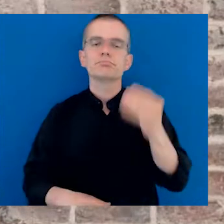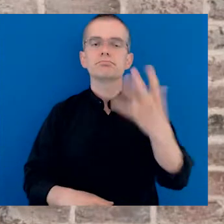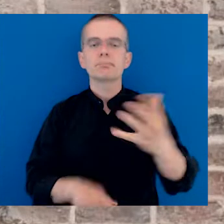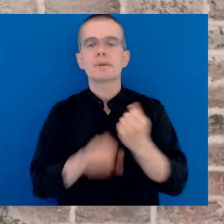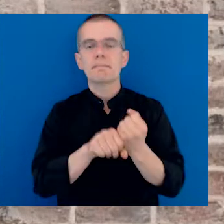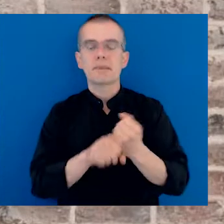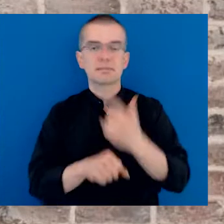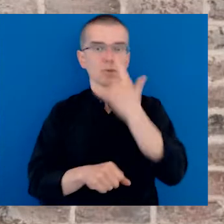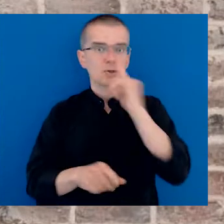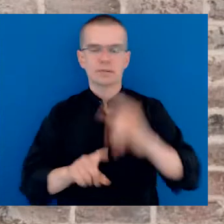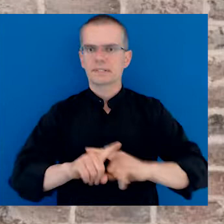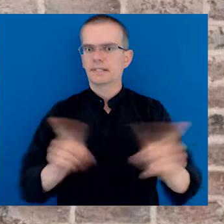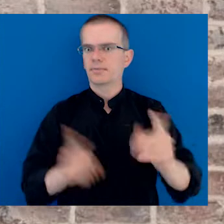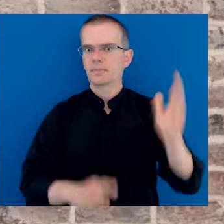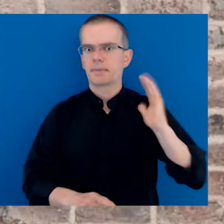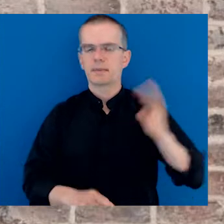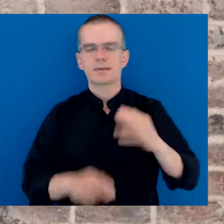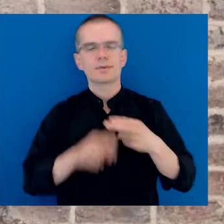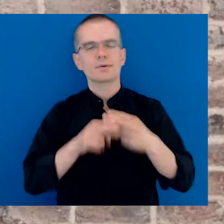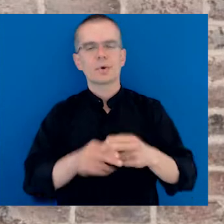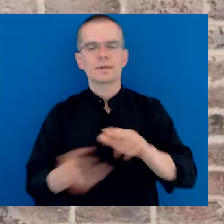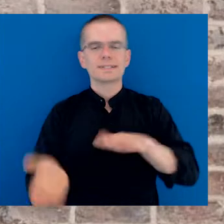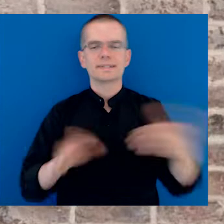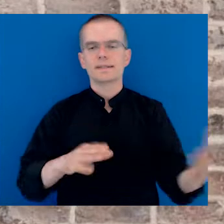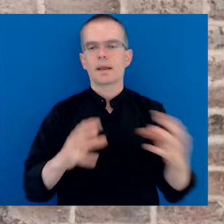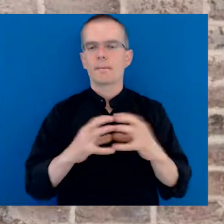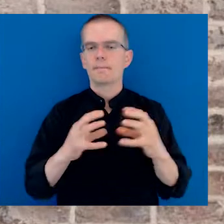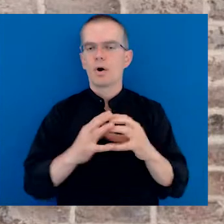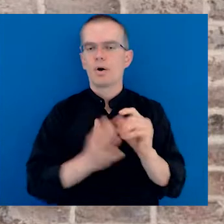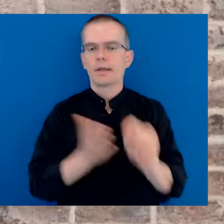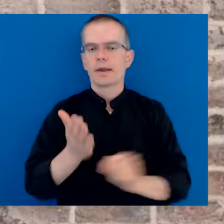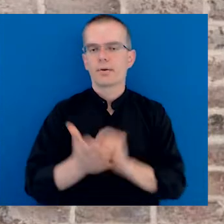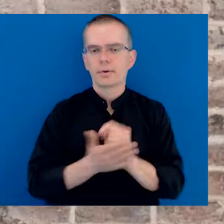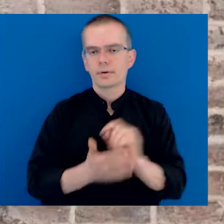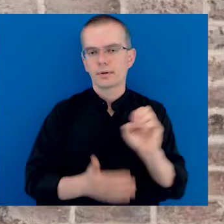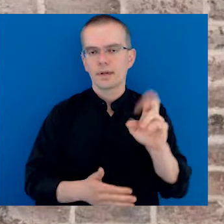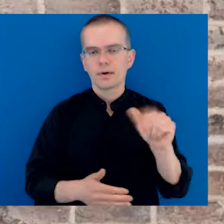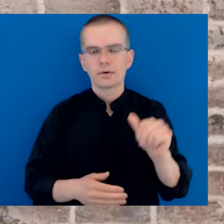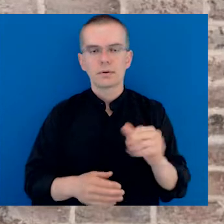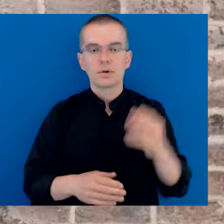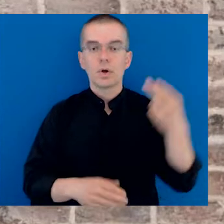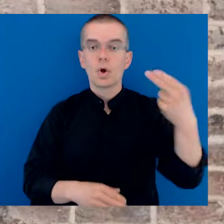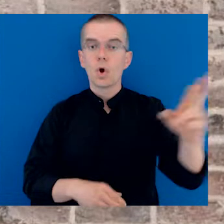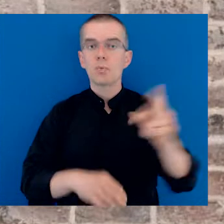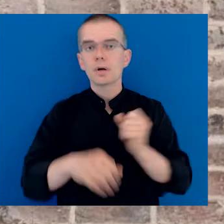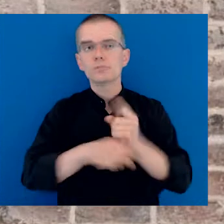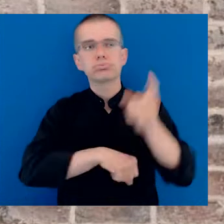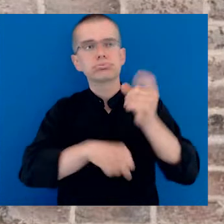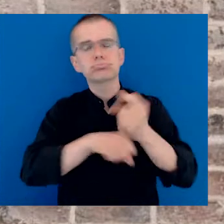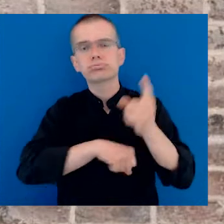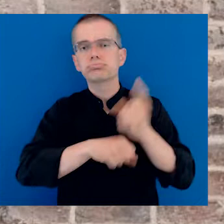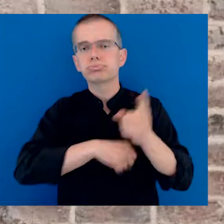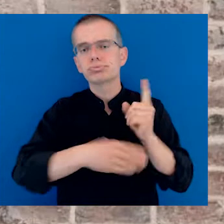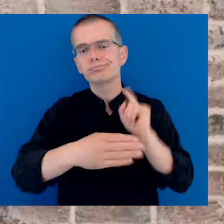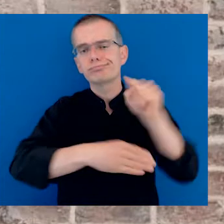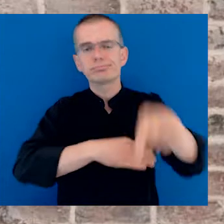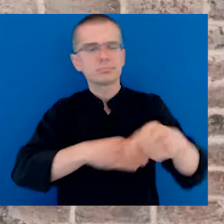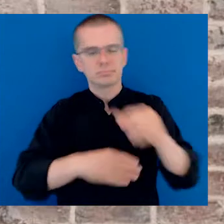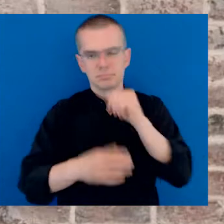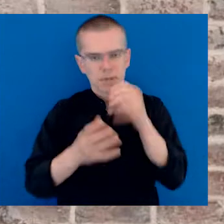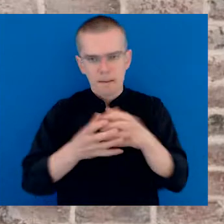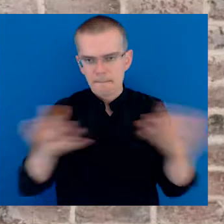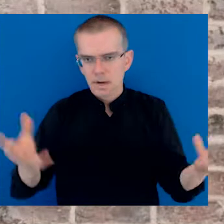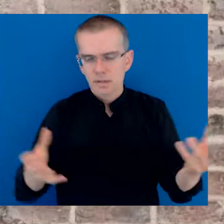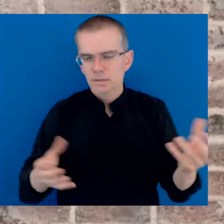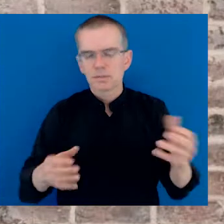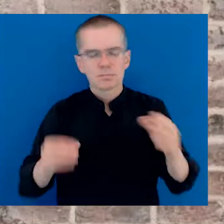back then. They called it the dead ball era. There weren't a lot of home runs. A greater premium was